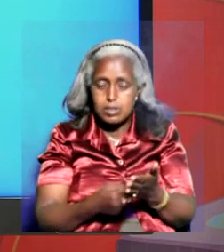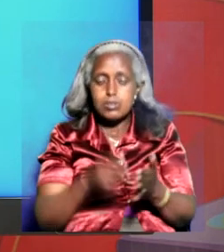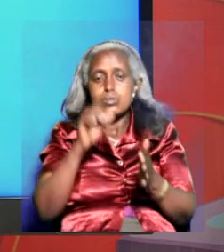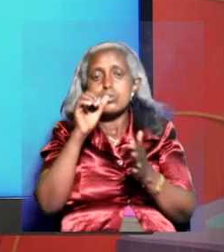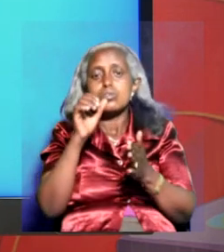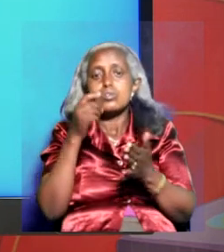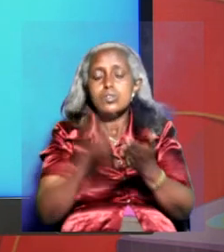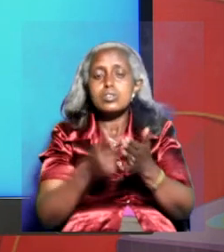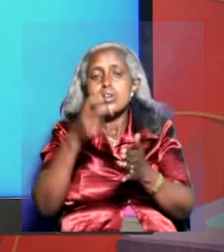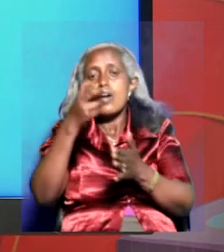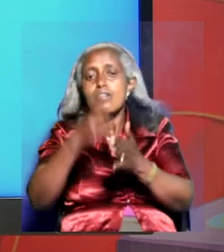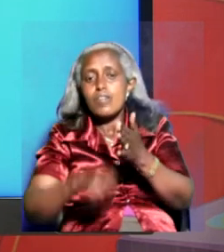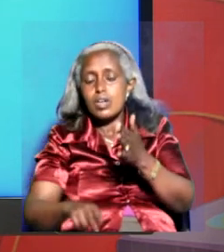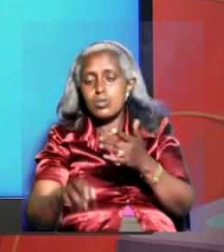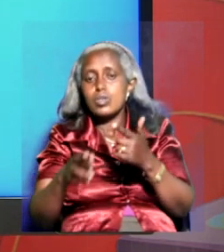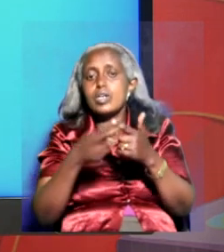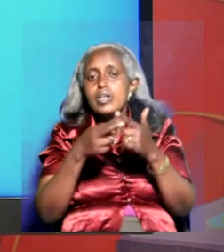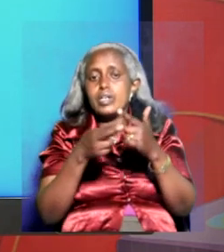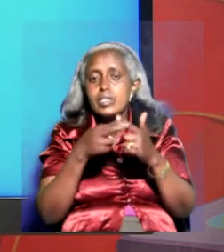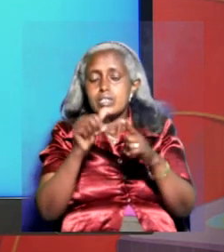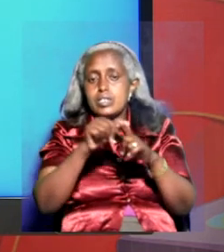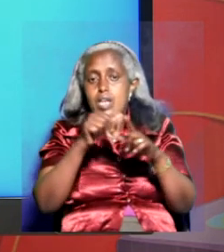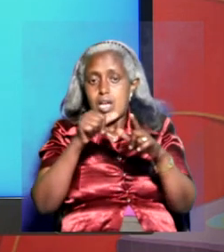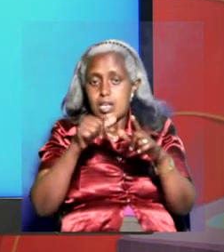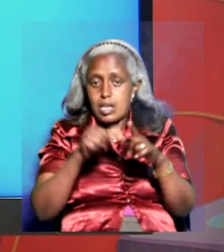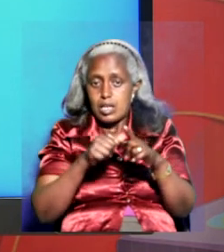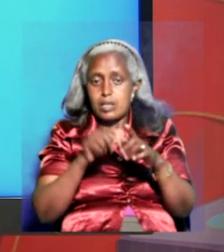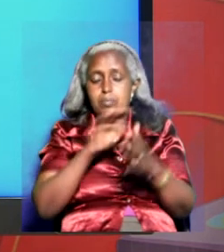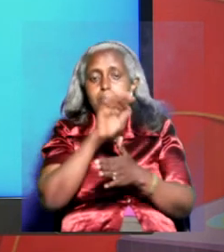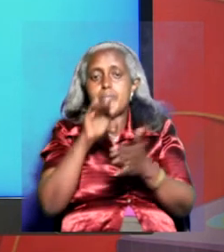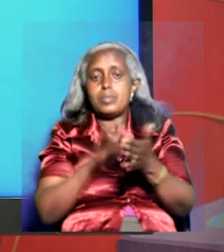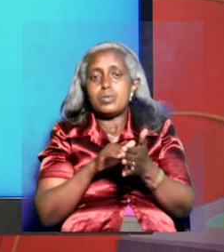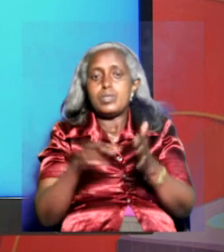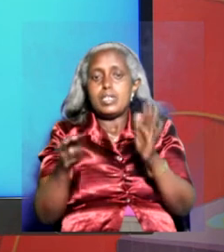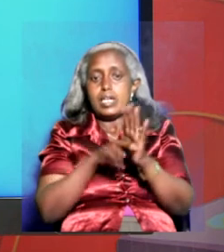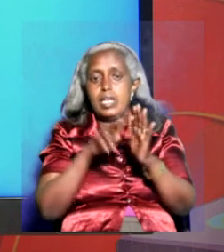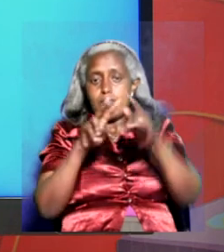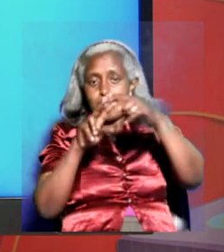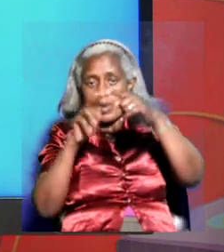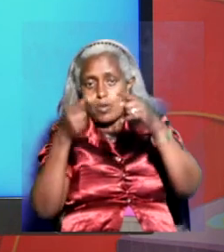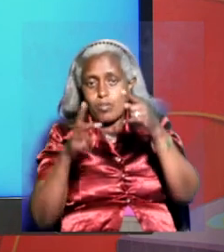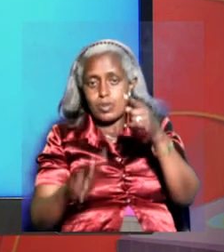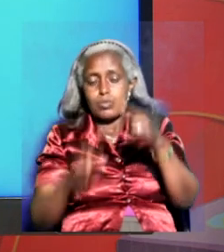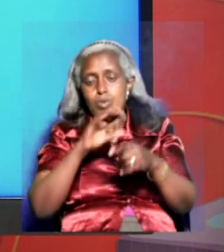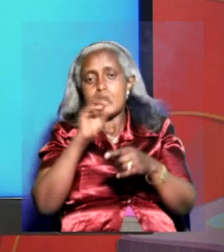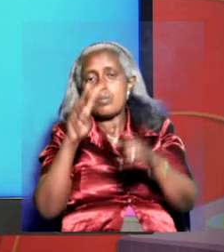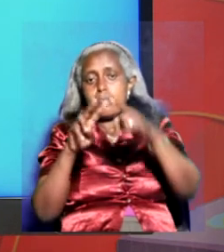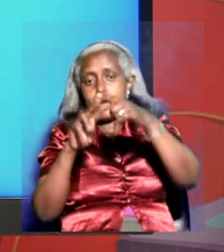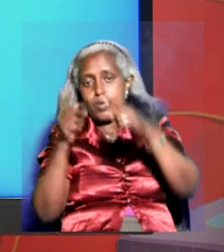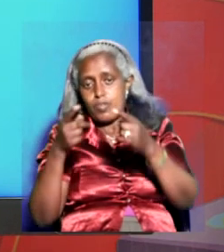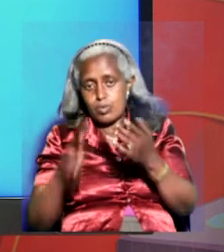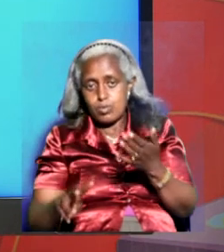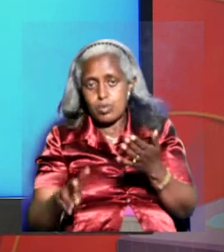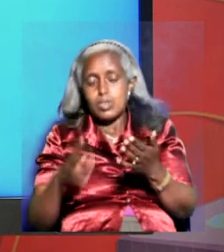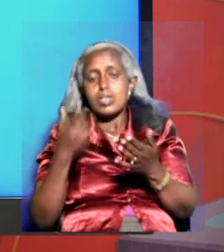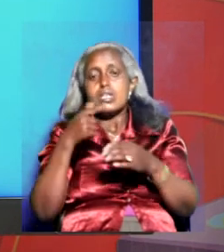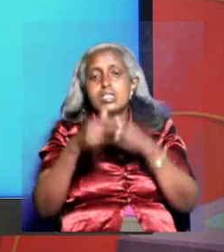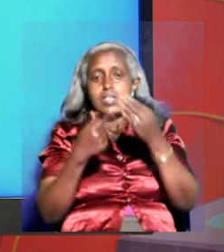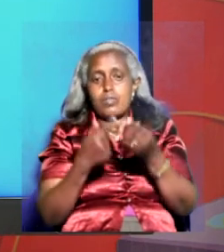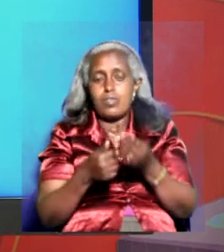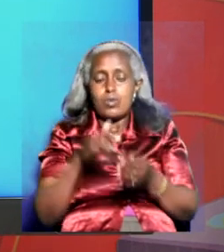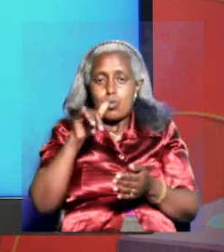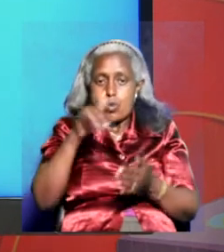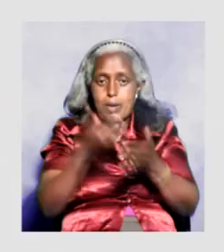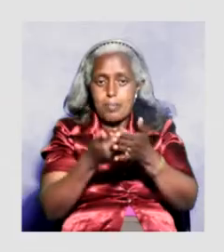this value ranges, is an angle, it ranges between -pi over 2 and pi over 2. Therefore,